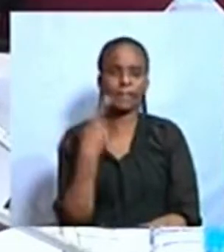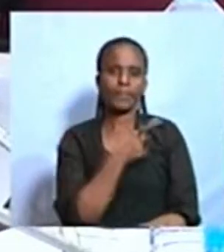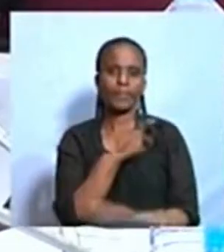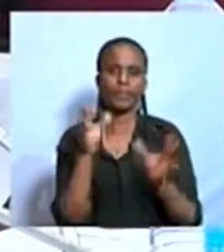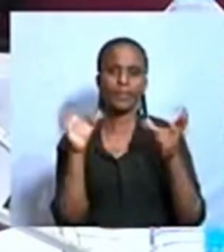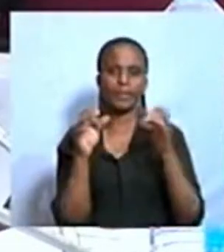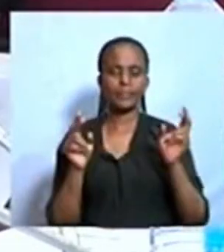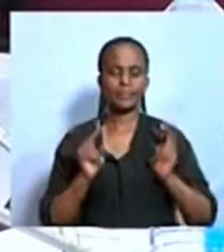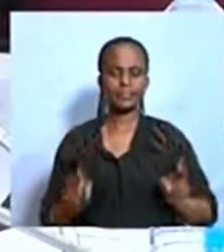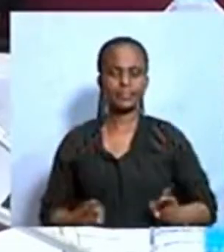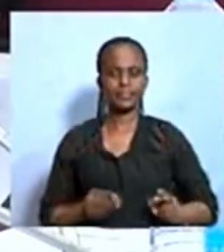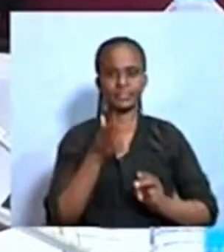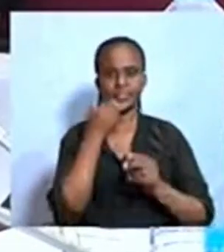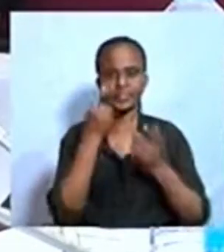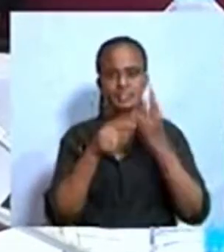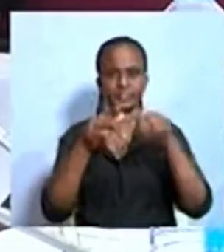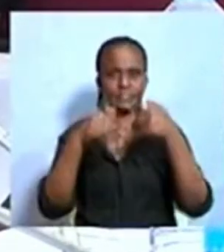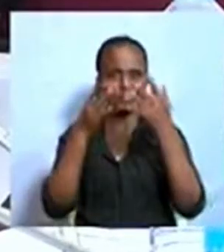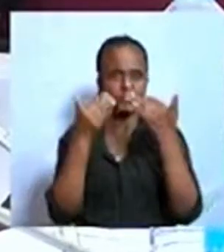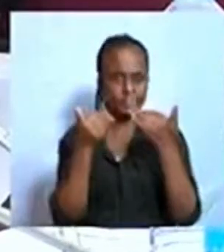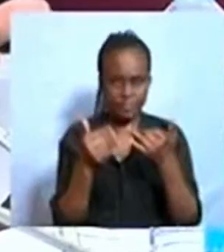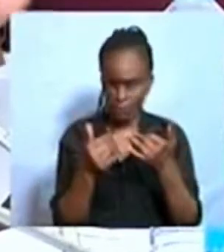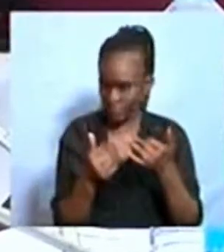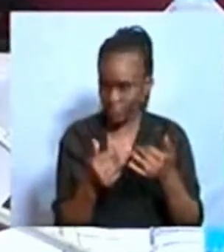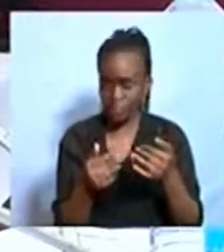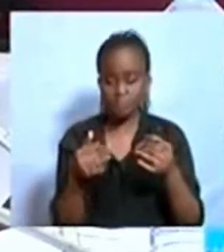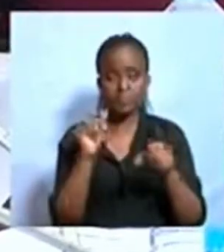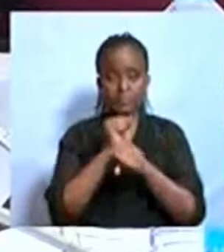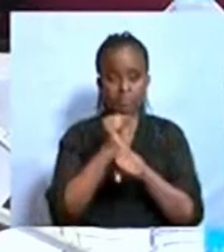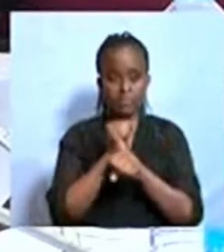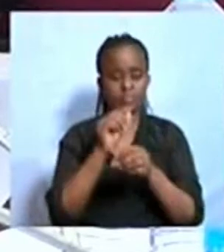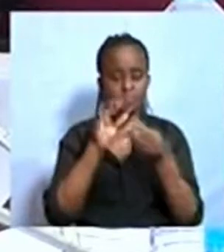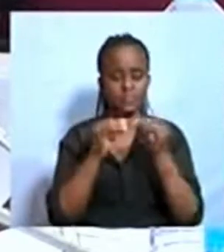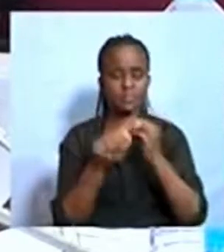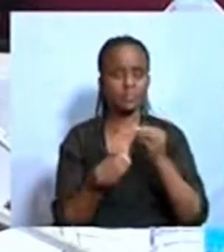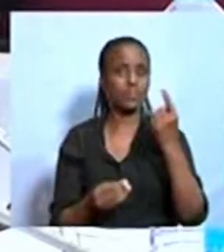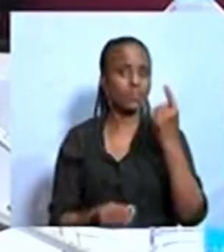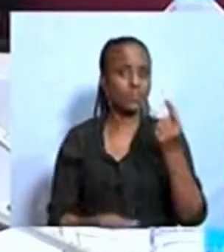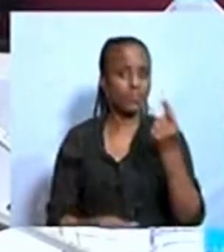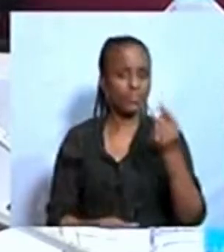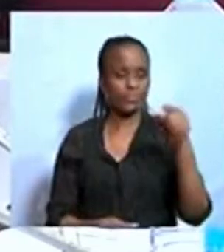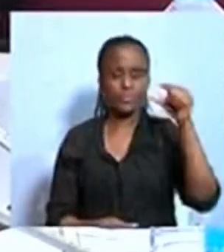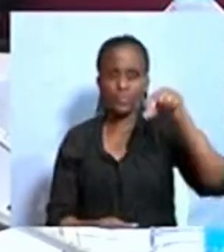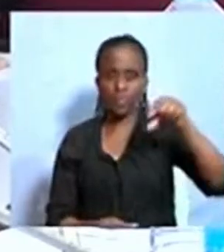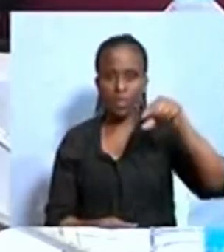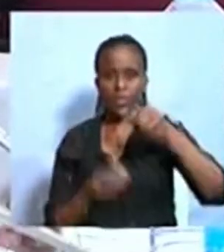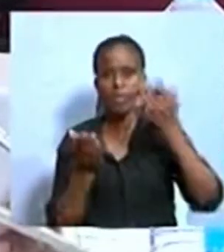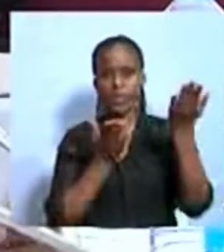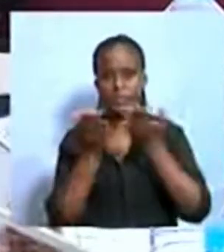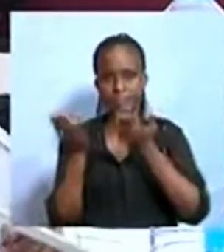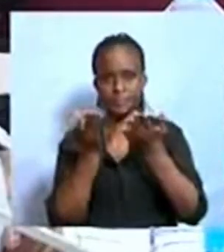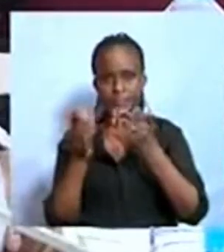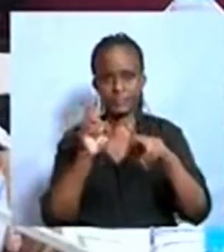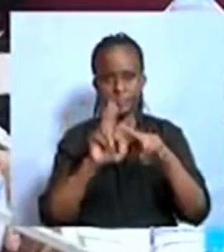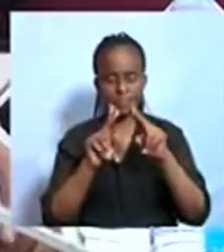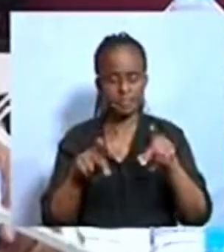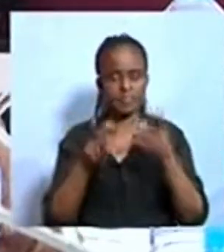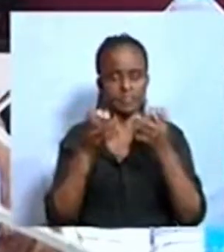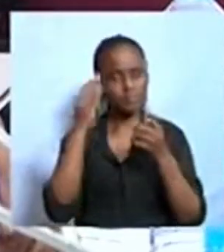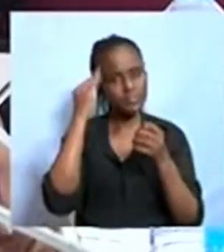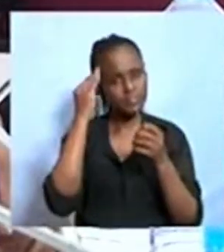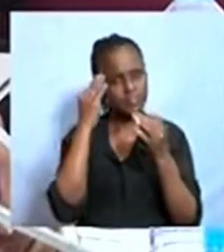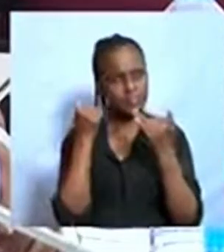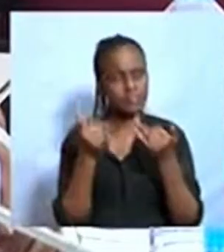Committee on Health should provide oversight on, number 1, the quality of services provided. Chair, you might want to know